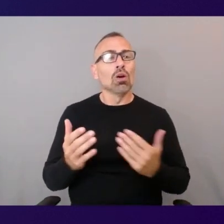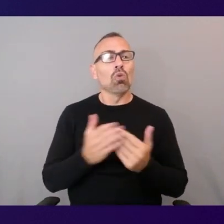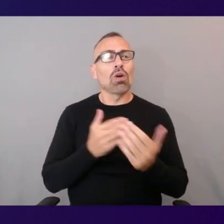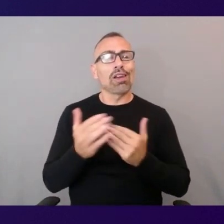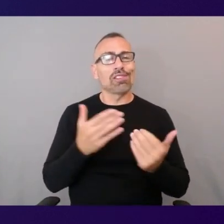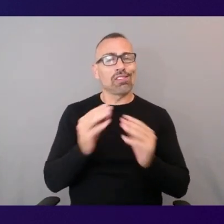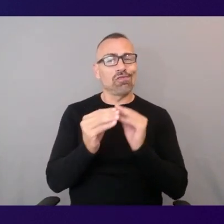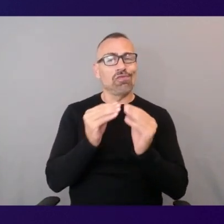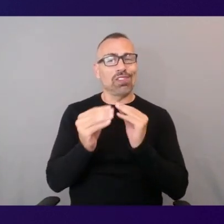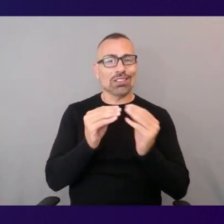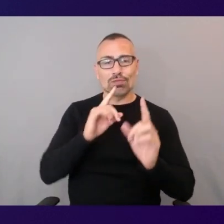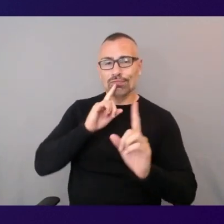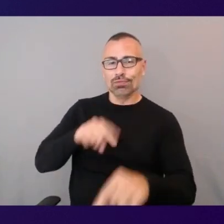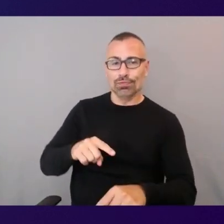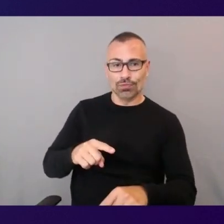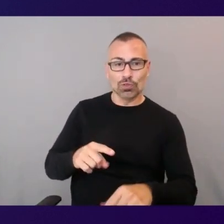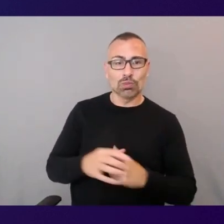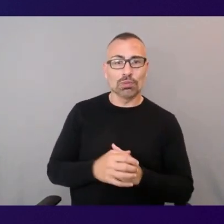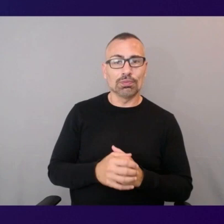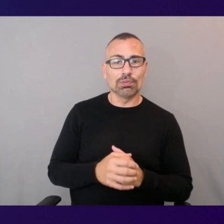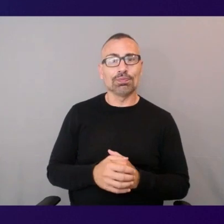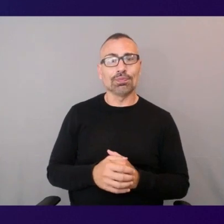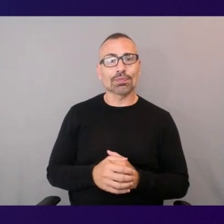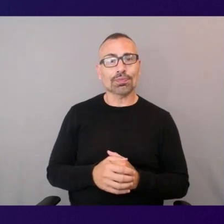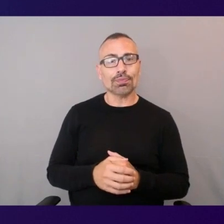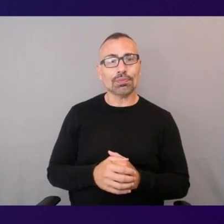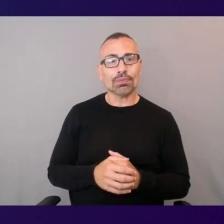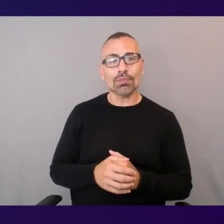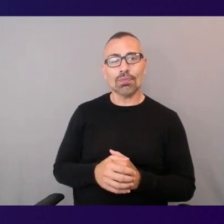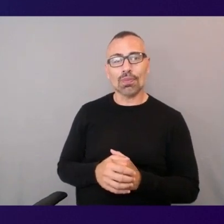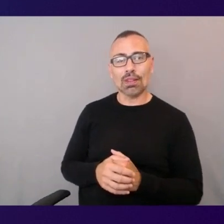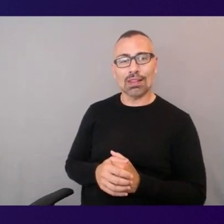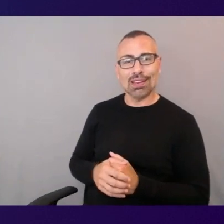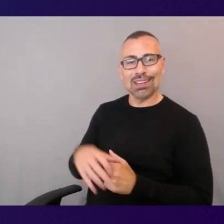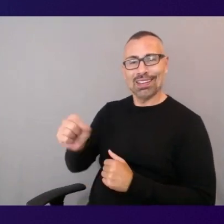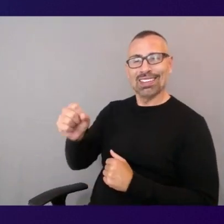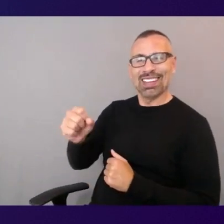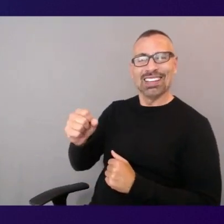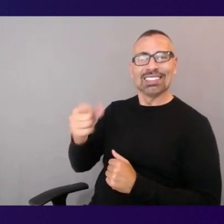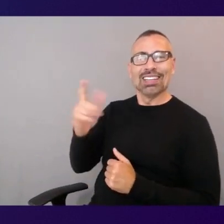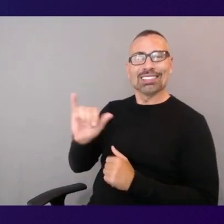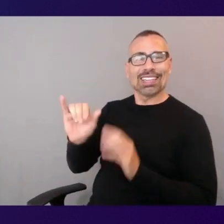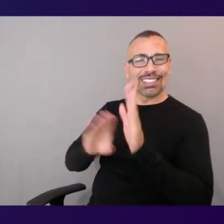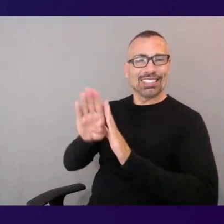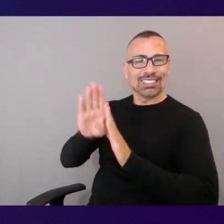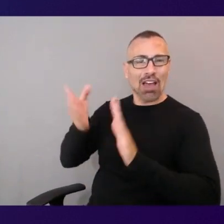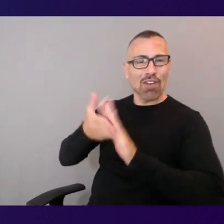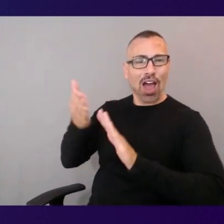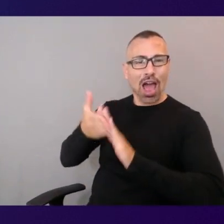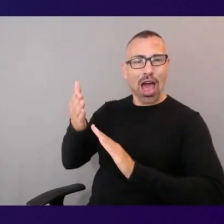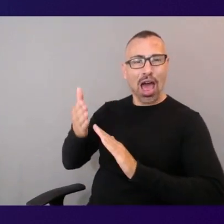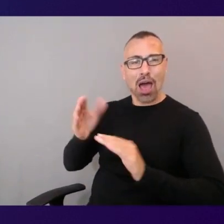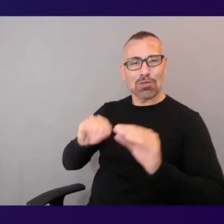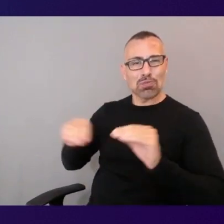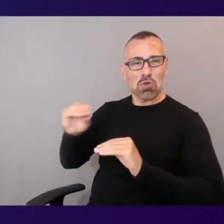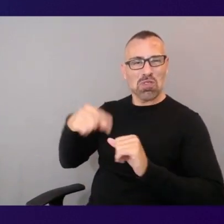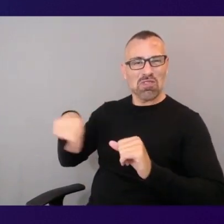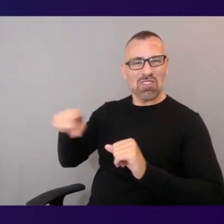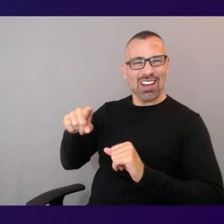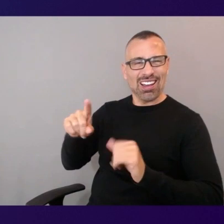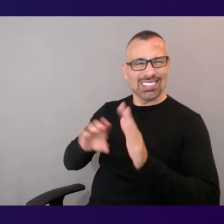that, right? Yeah. It sounds like the equivalent of like the DevOps movement for us developers over